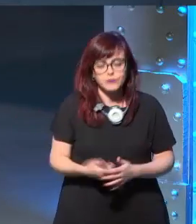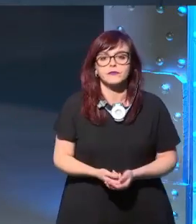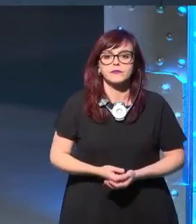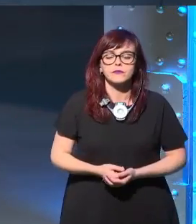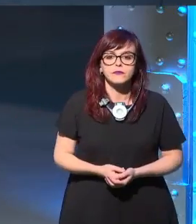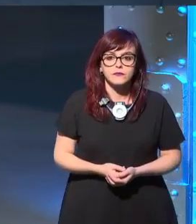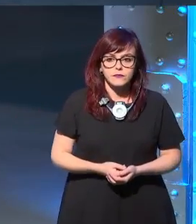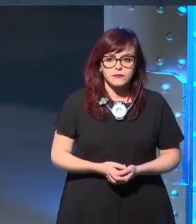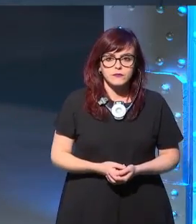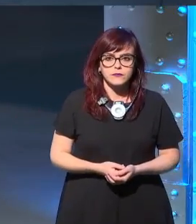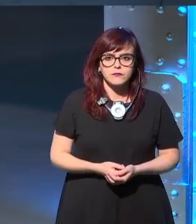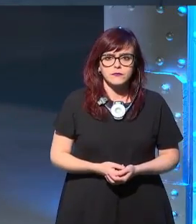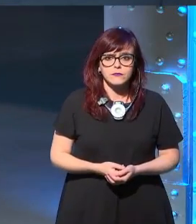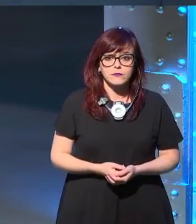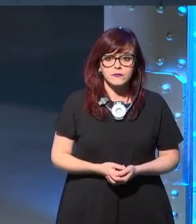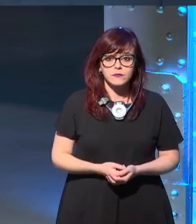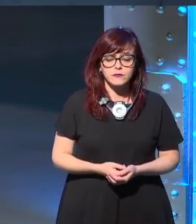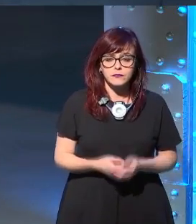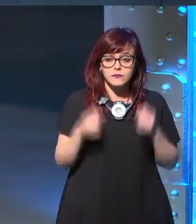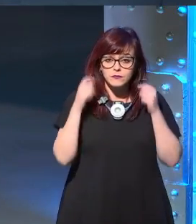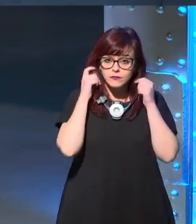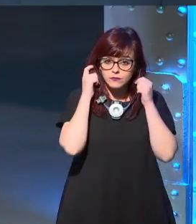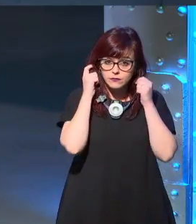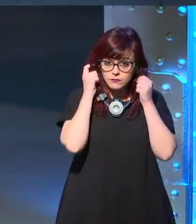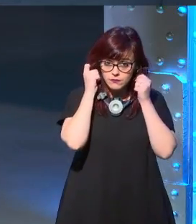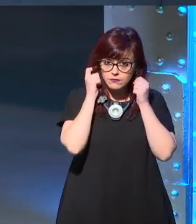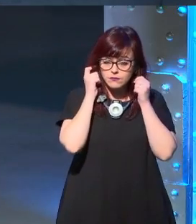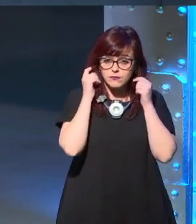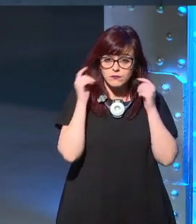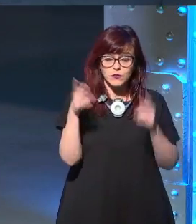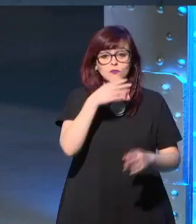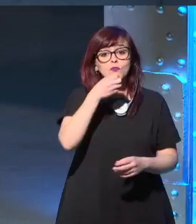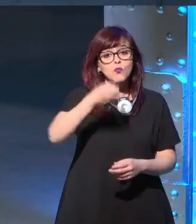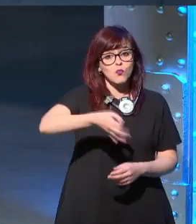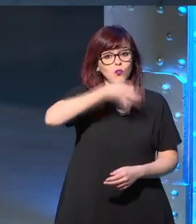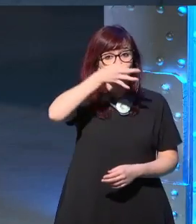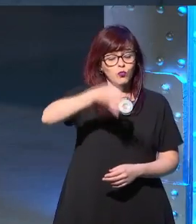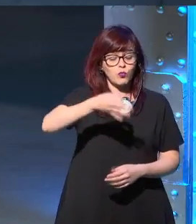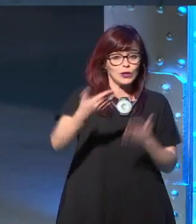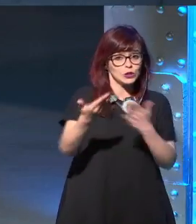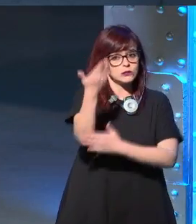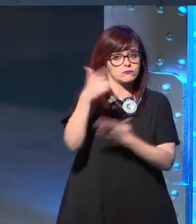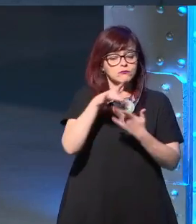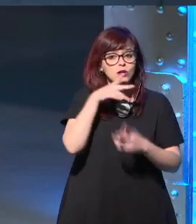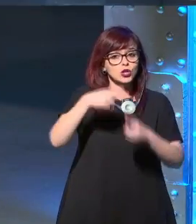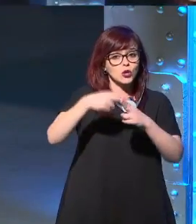My name is Jean-Jacques de Grove. My question somewhat overlaps